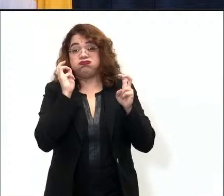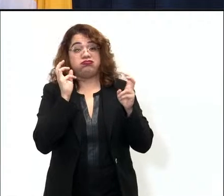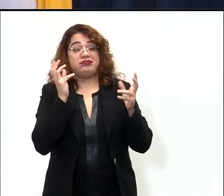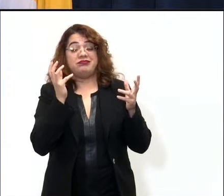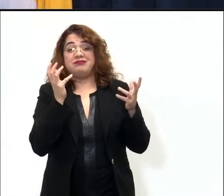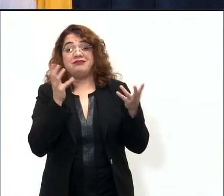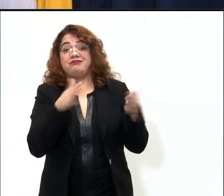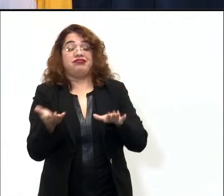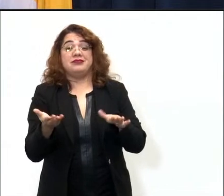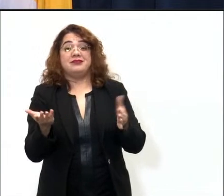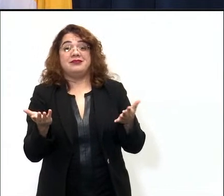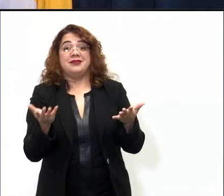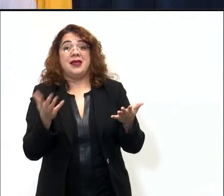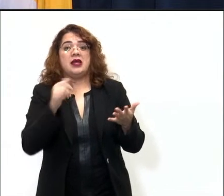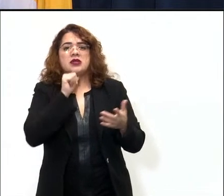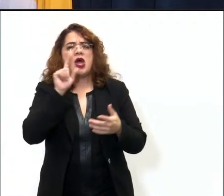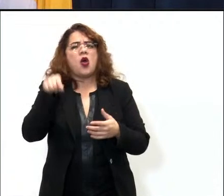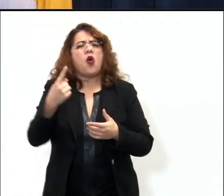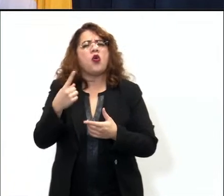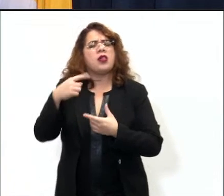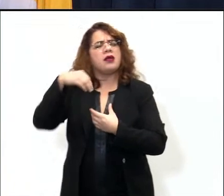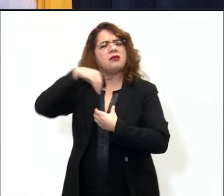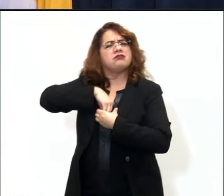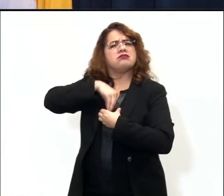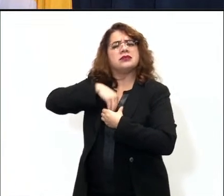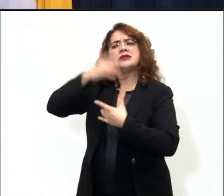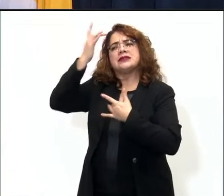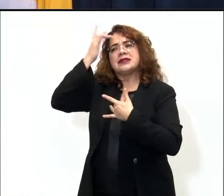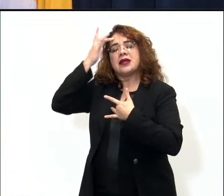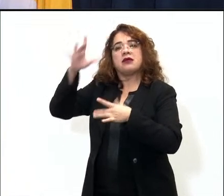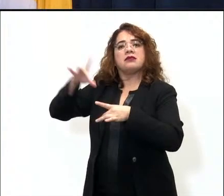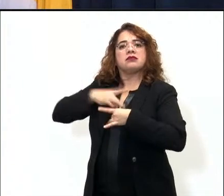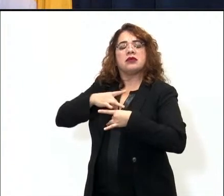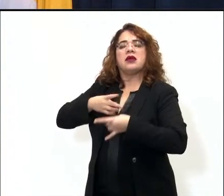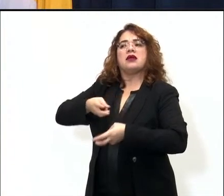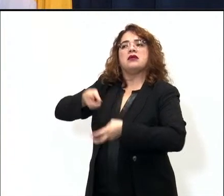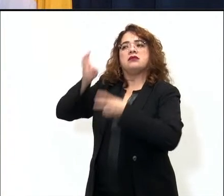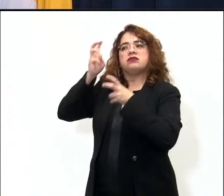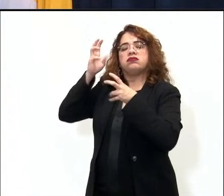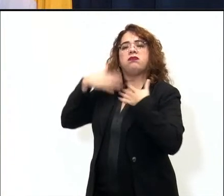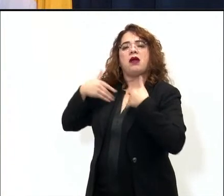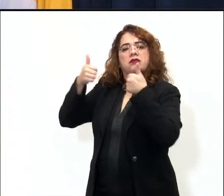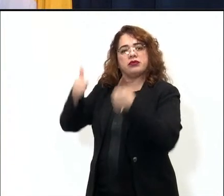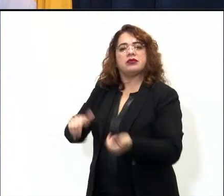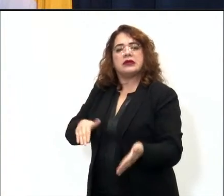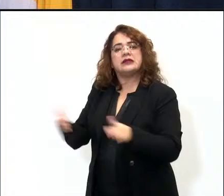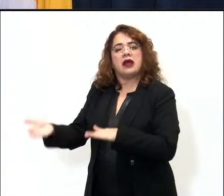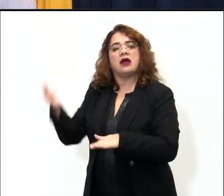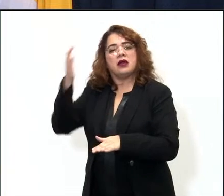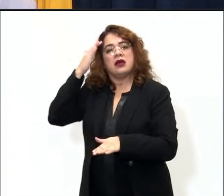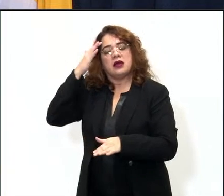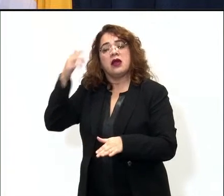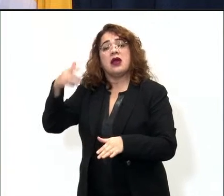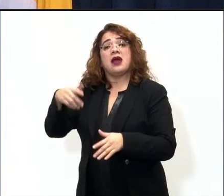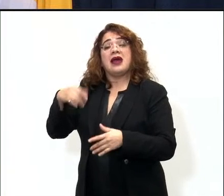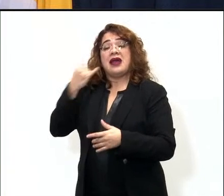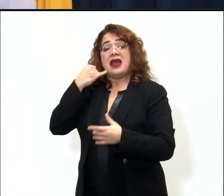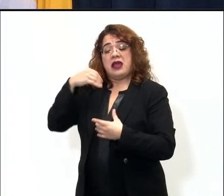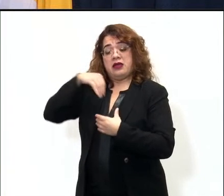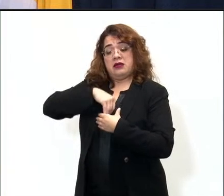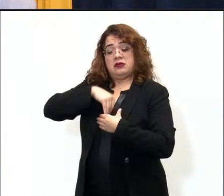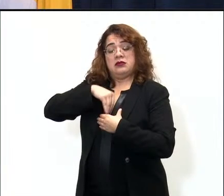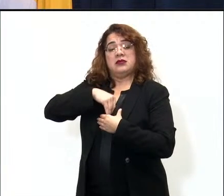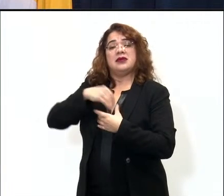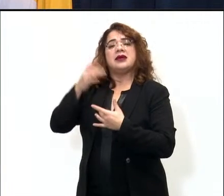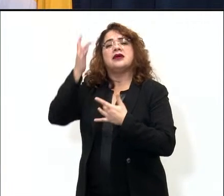So it's not just those underlying health conditions. And as I've shared before, an underlying health condition can be a really well-managed something